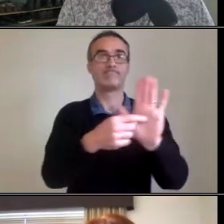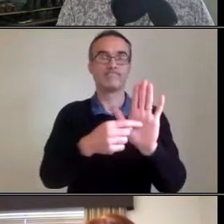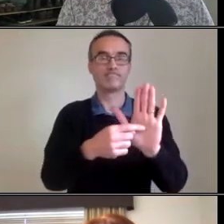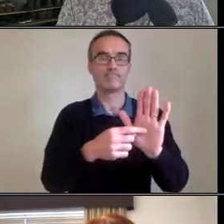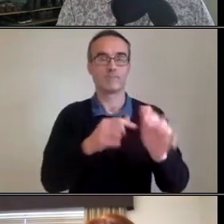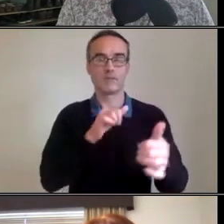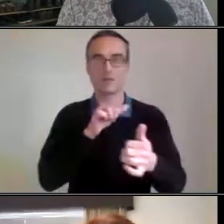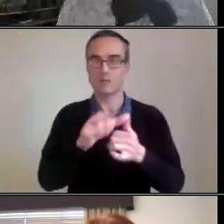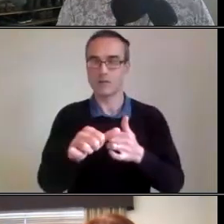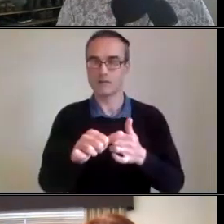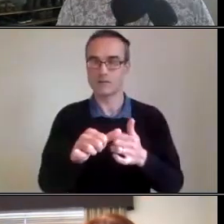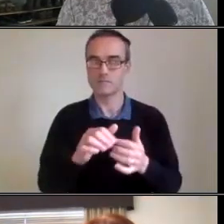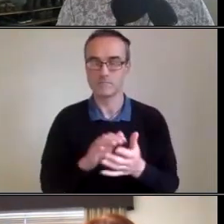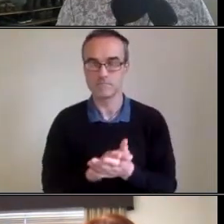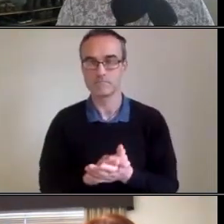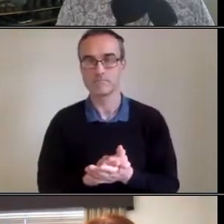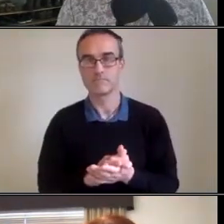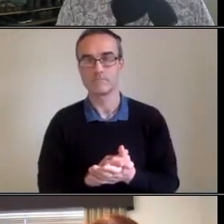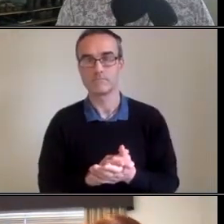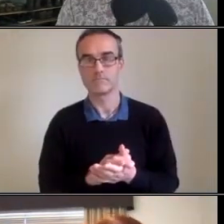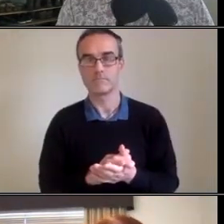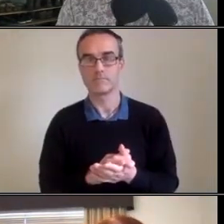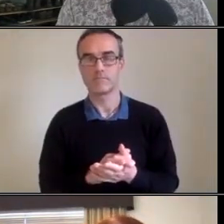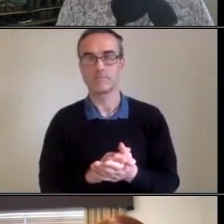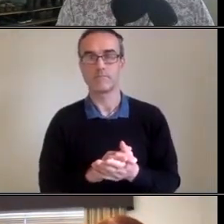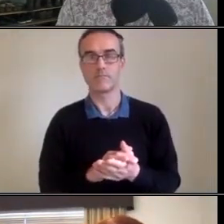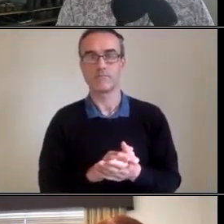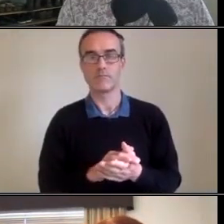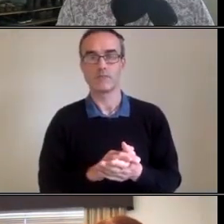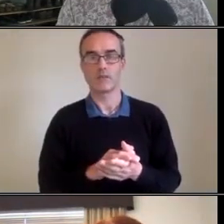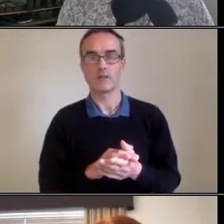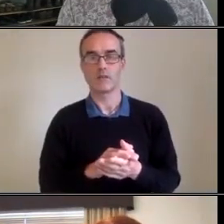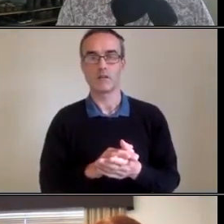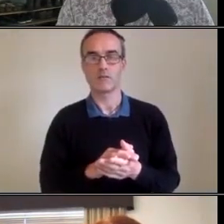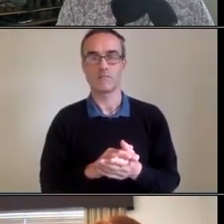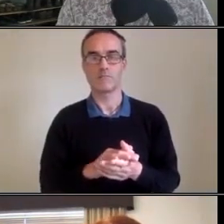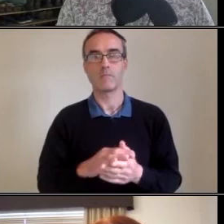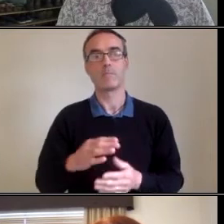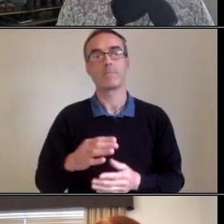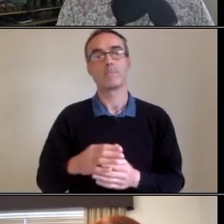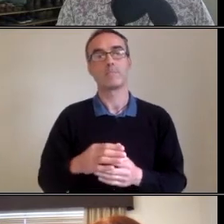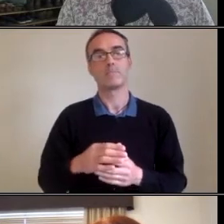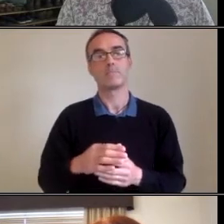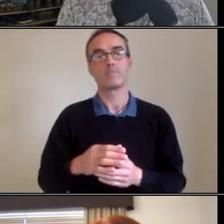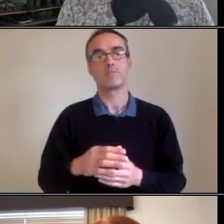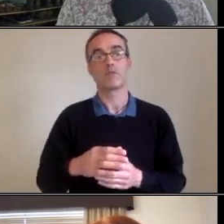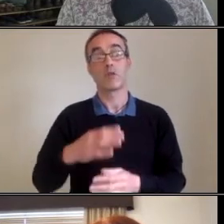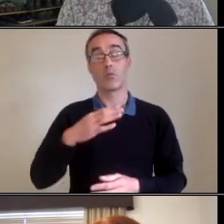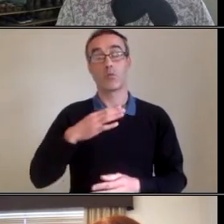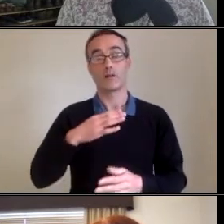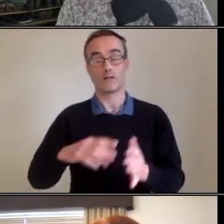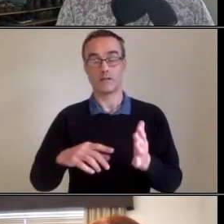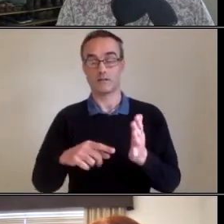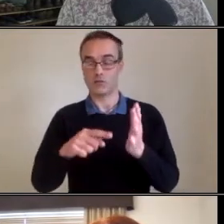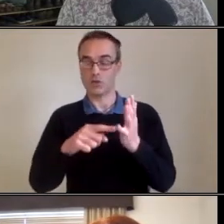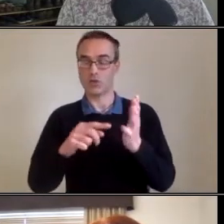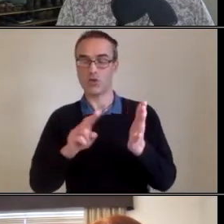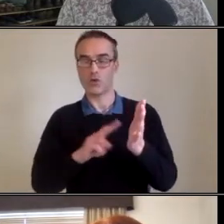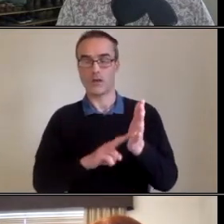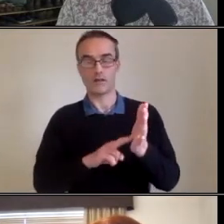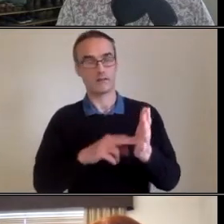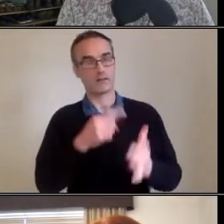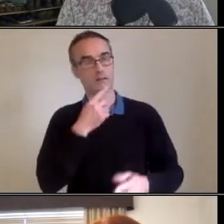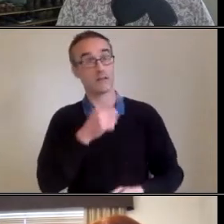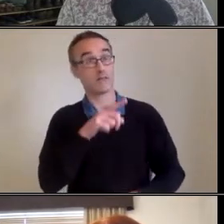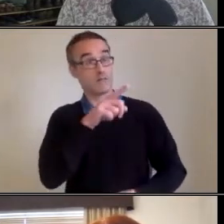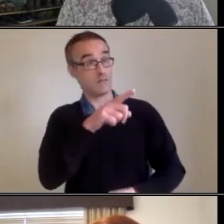incentives to say, if you are able to establish this department and have it functional, that you